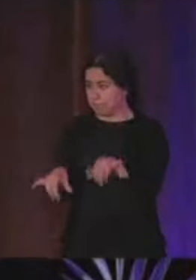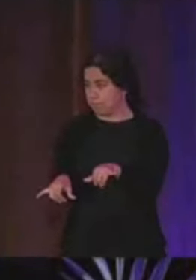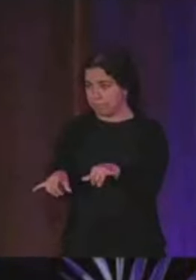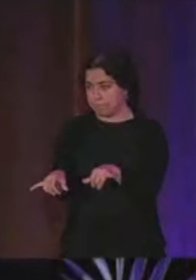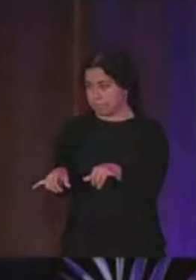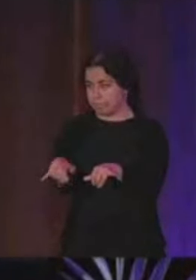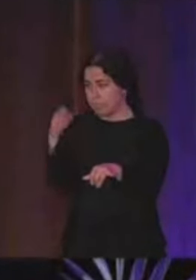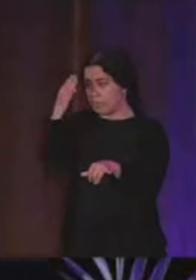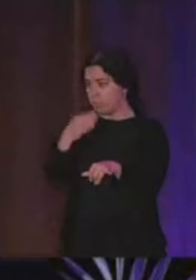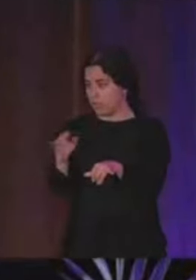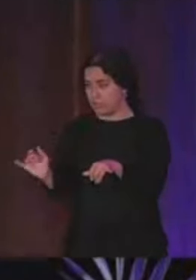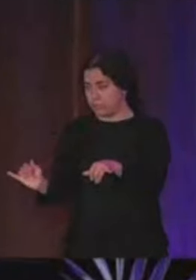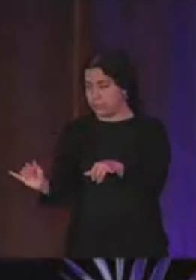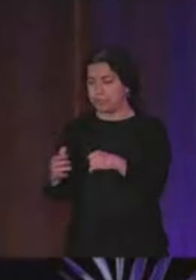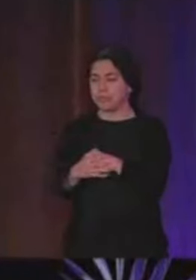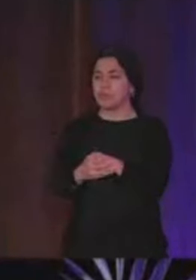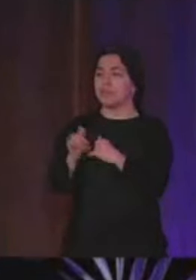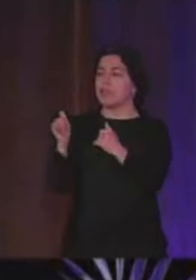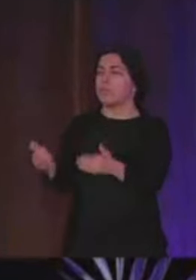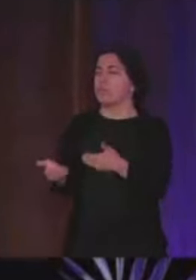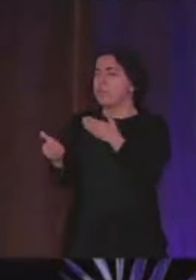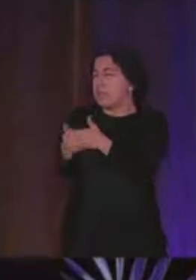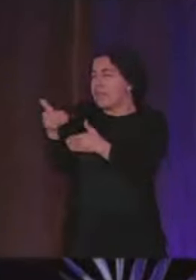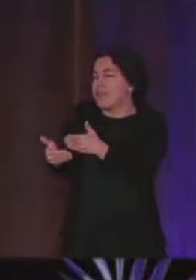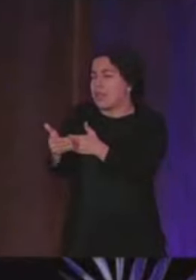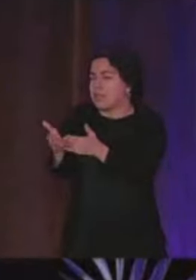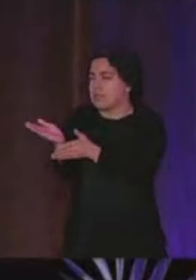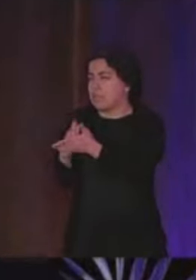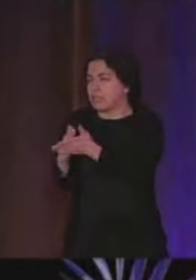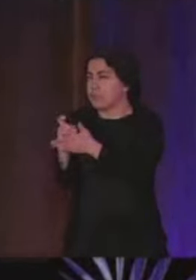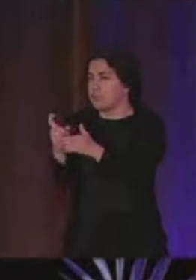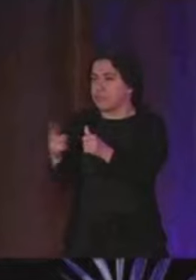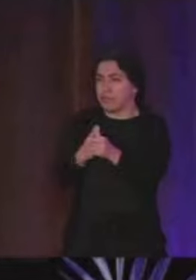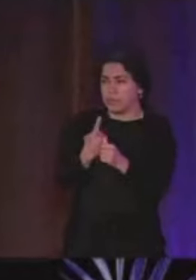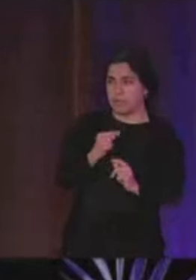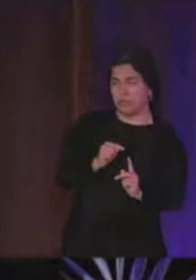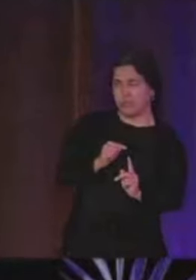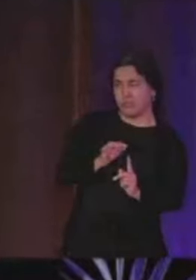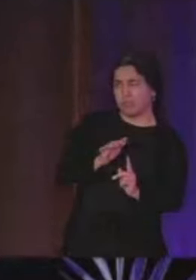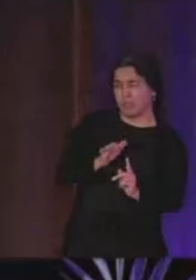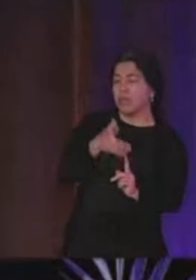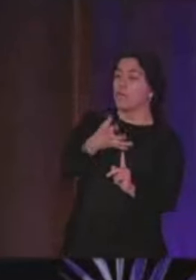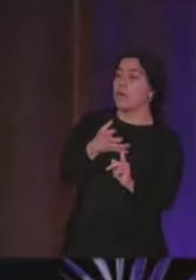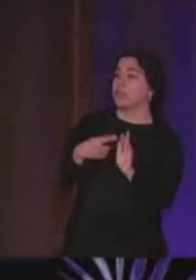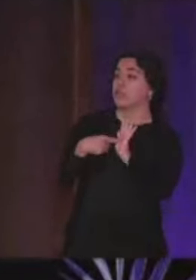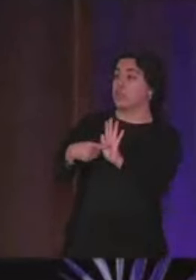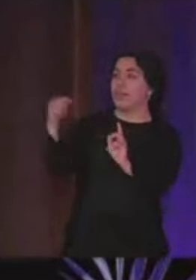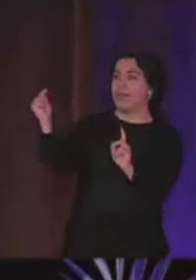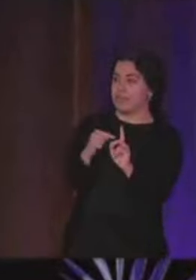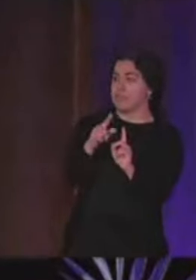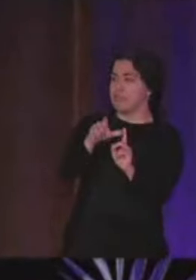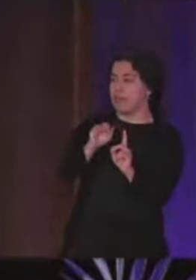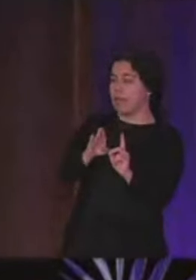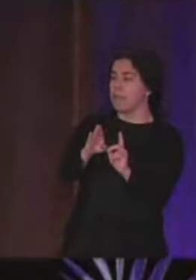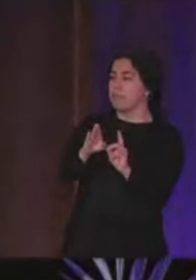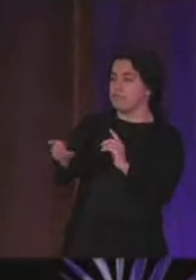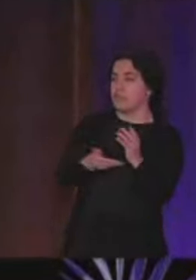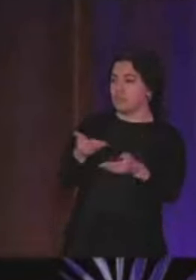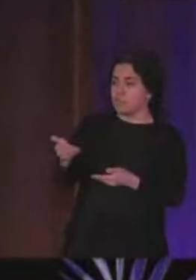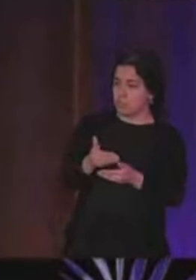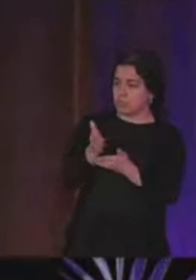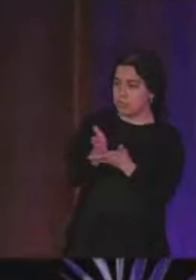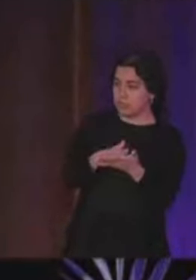And let's move on to another section, because that should be it for the first one. I wanted to highlight this lab intro section. This